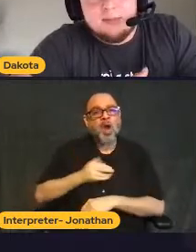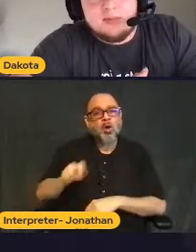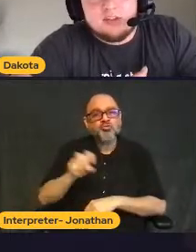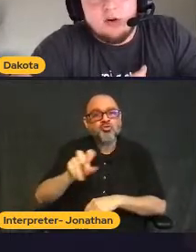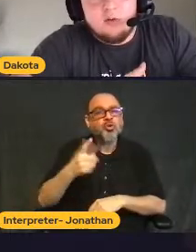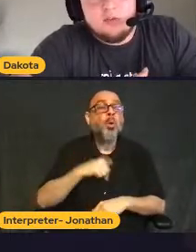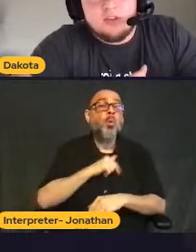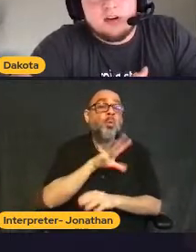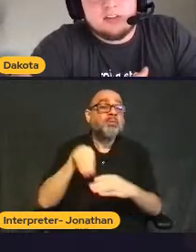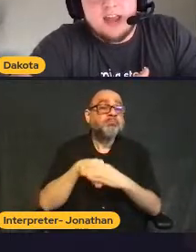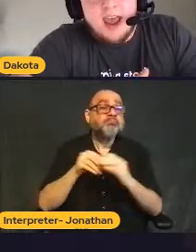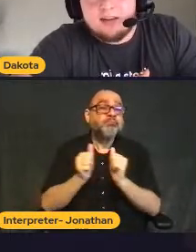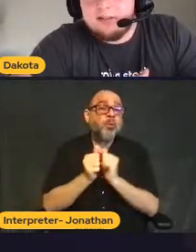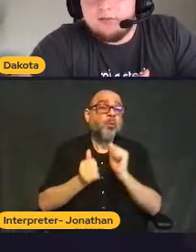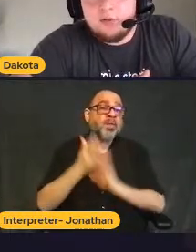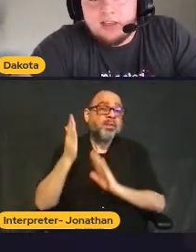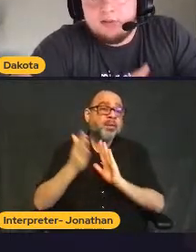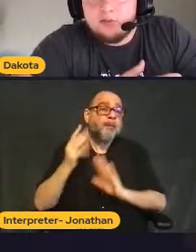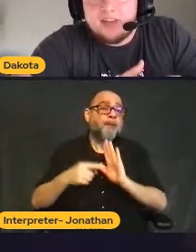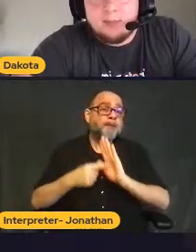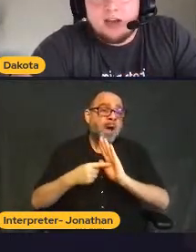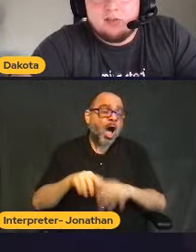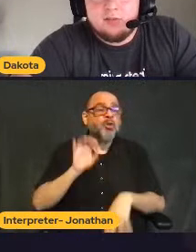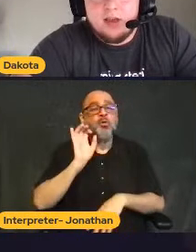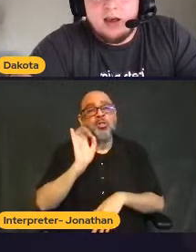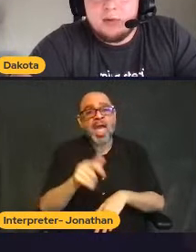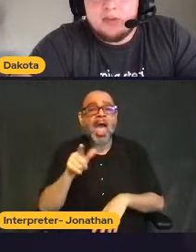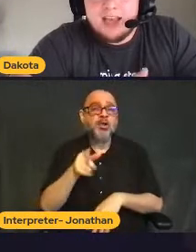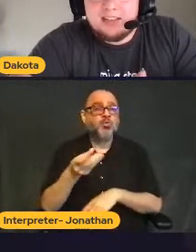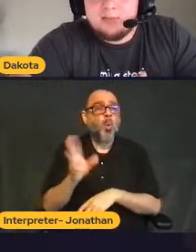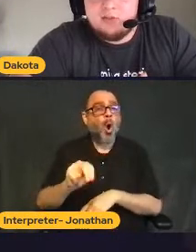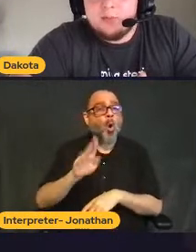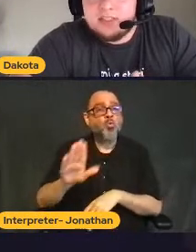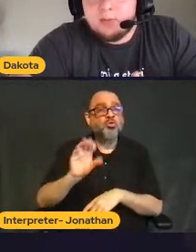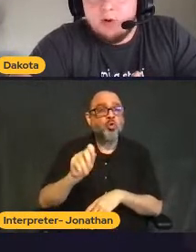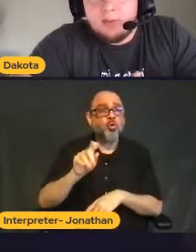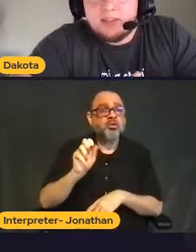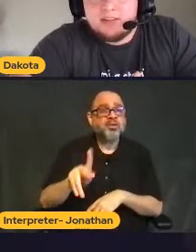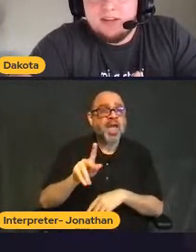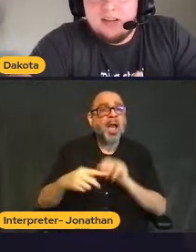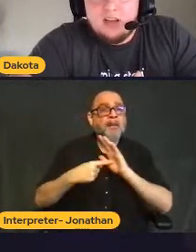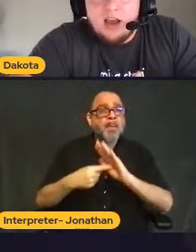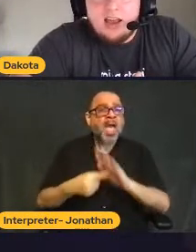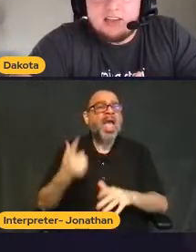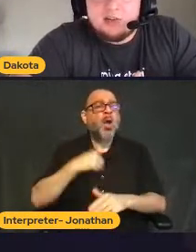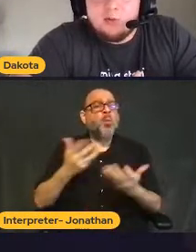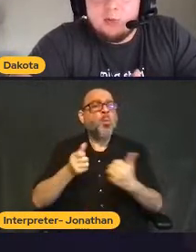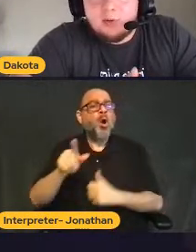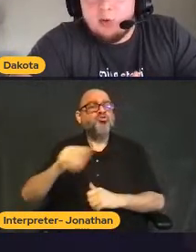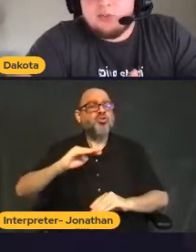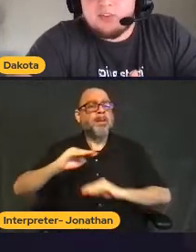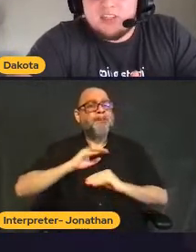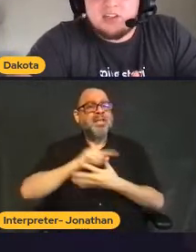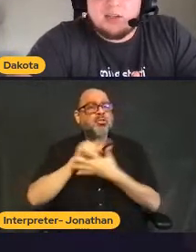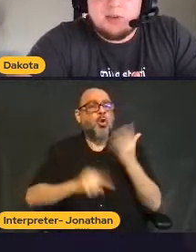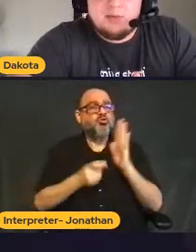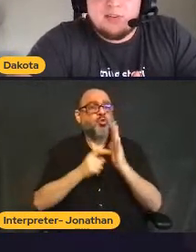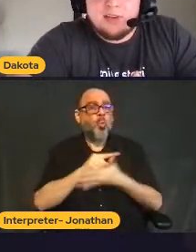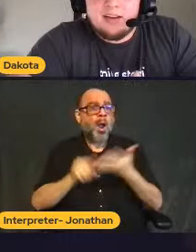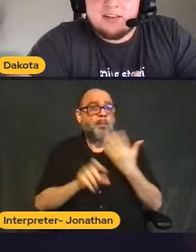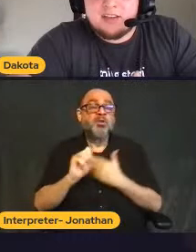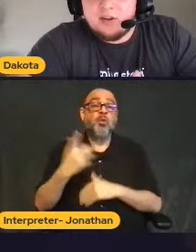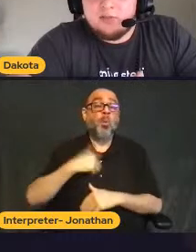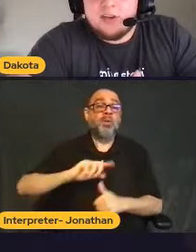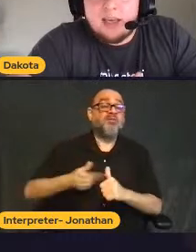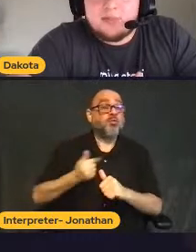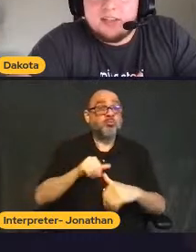that teams own their stack, fully like a full stack model, and we ask them to meet said requirements. So when we were going through this initially, we